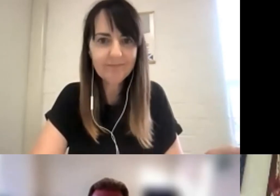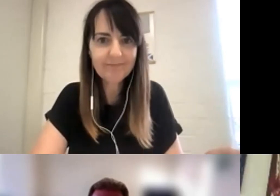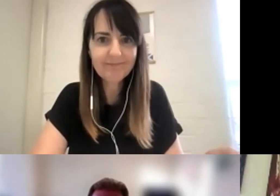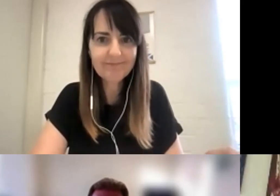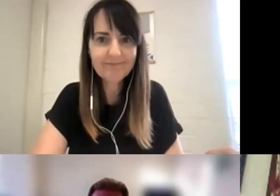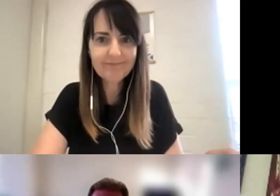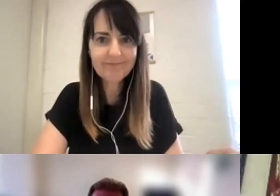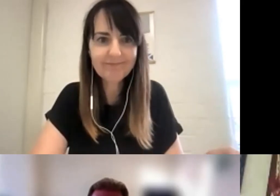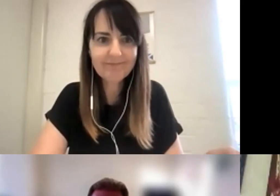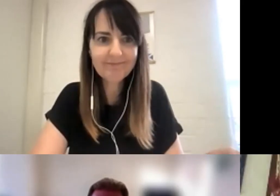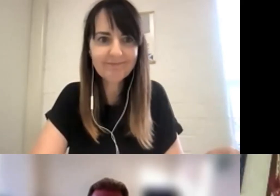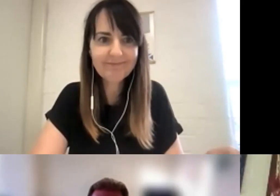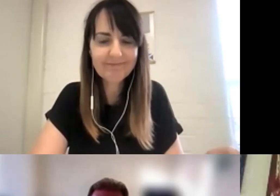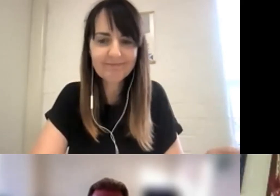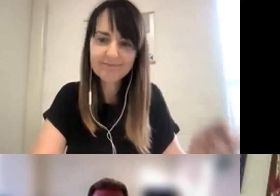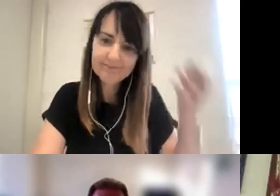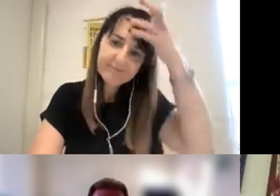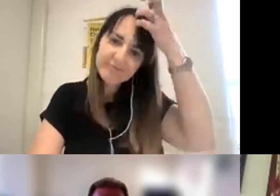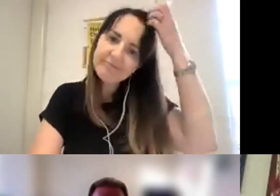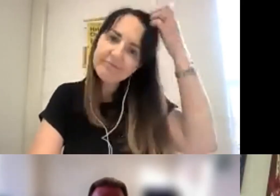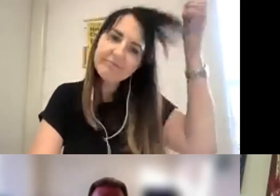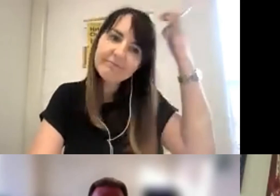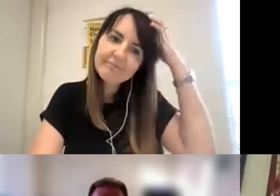to the gentleman